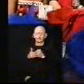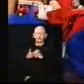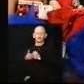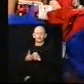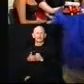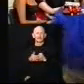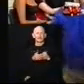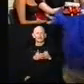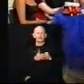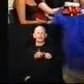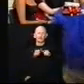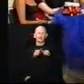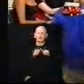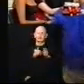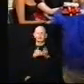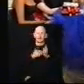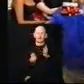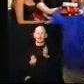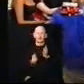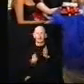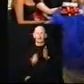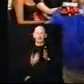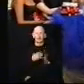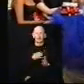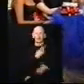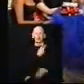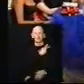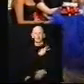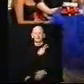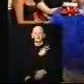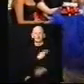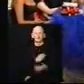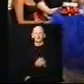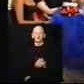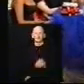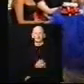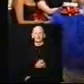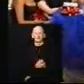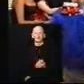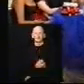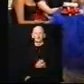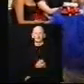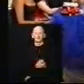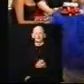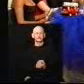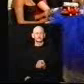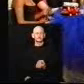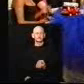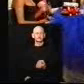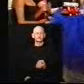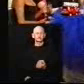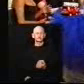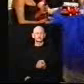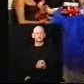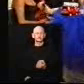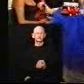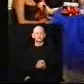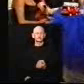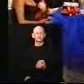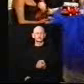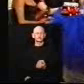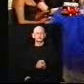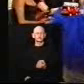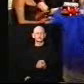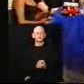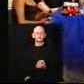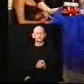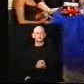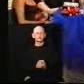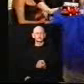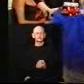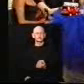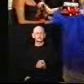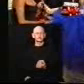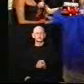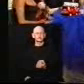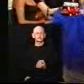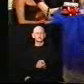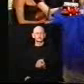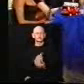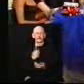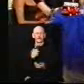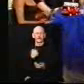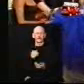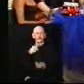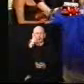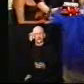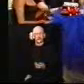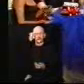drama school Did you see that? And they put on their first show And they were trying to get into these tracksuits And they had like 15 seconds To get 30